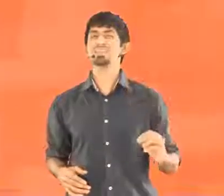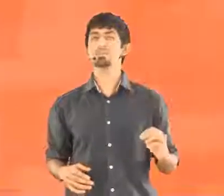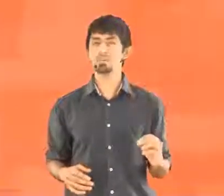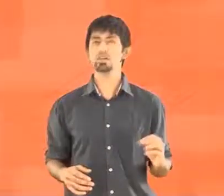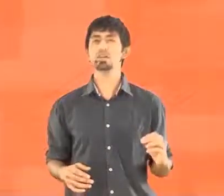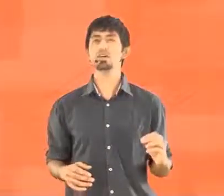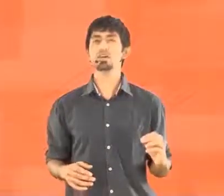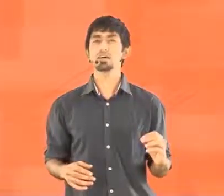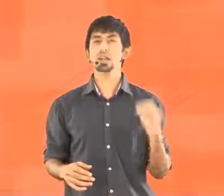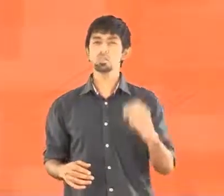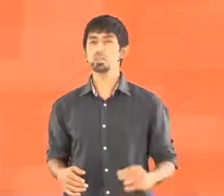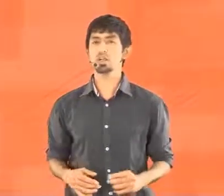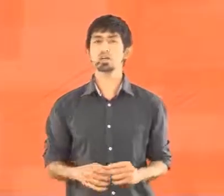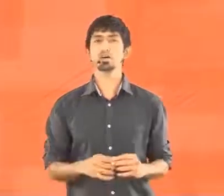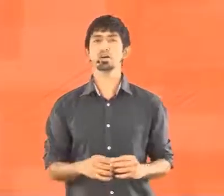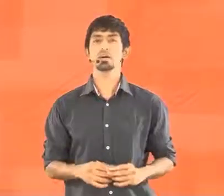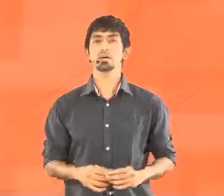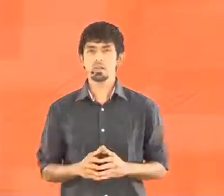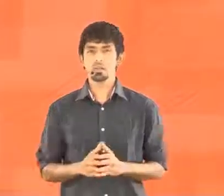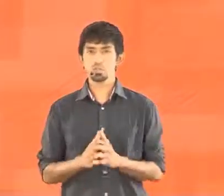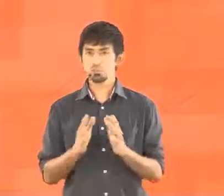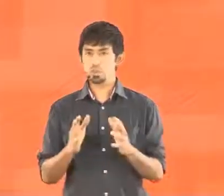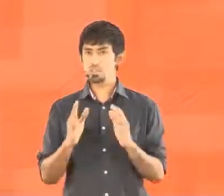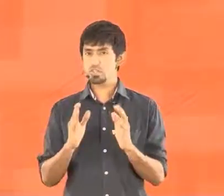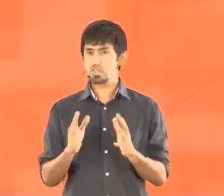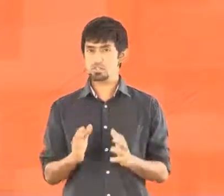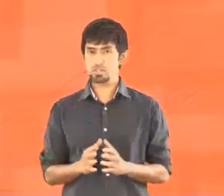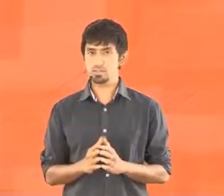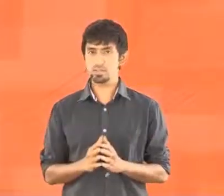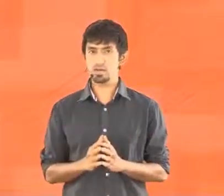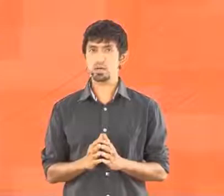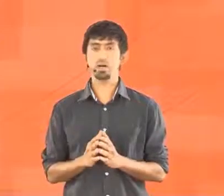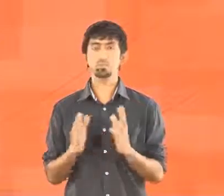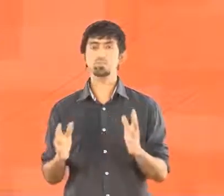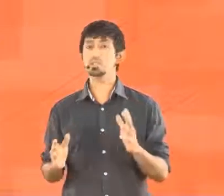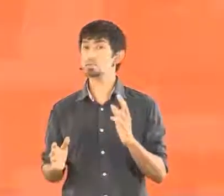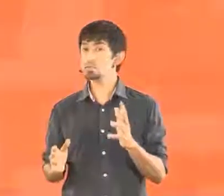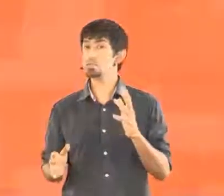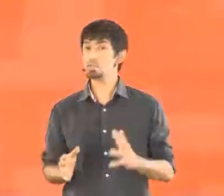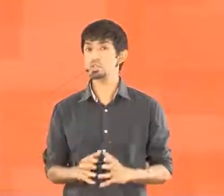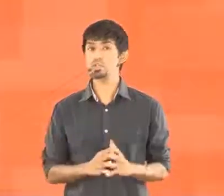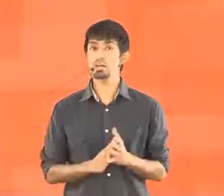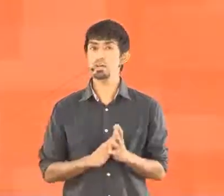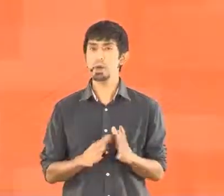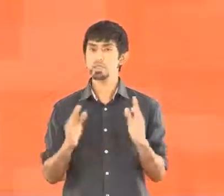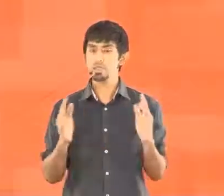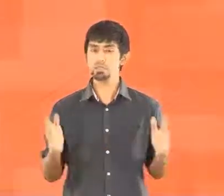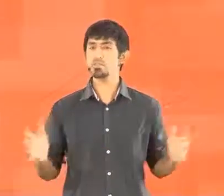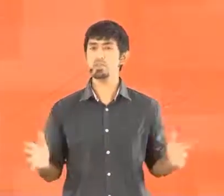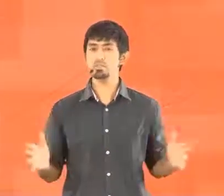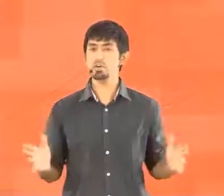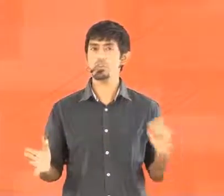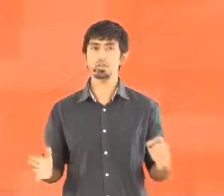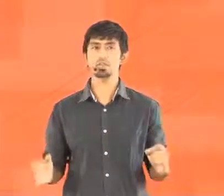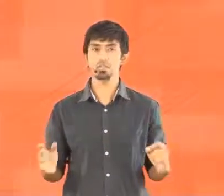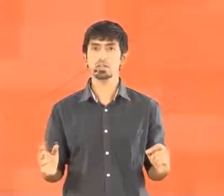incredible fun. And let's do that. So before we shrink ourselves, a couple of things we seem to be sure of is that matter seems